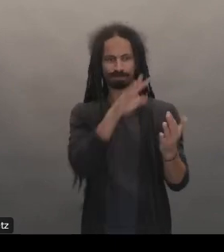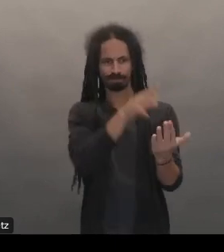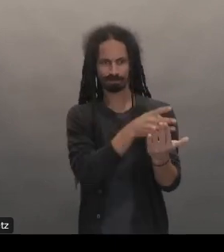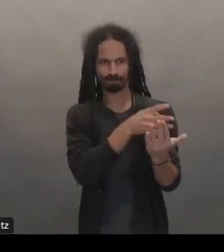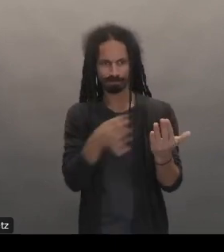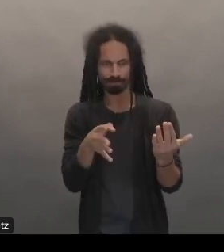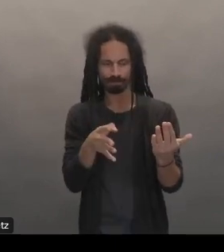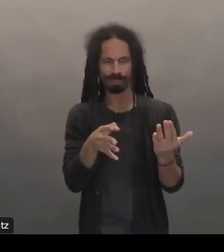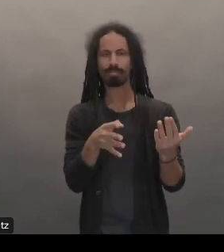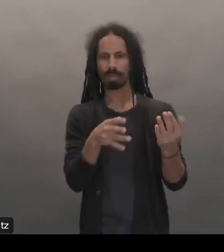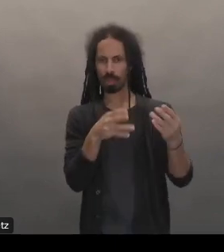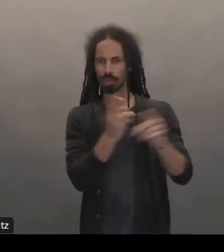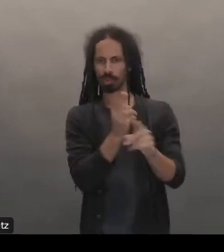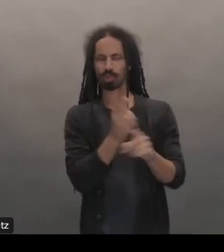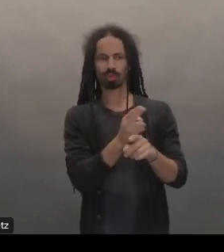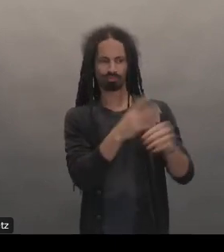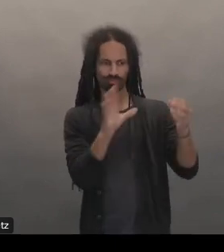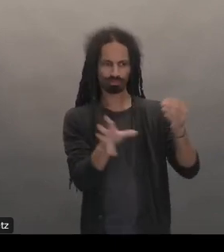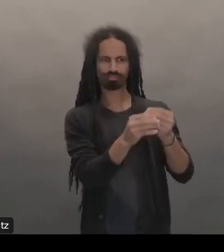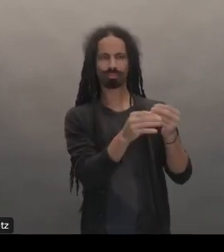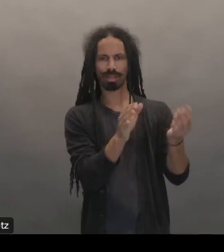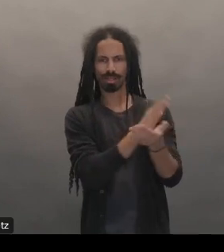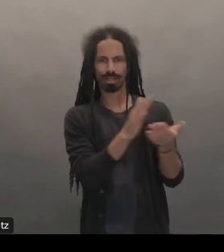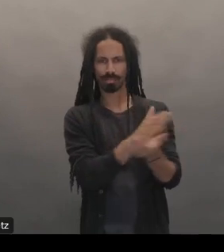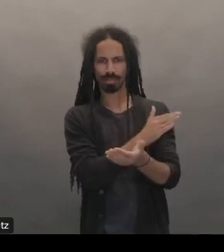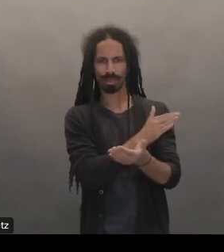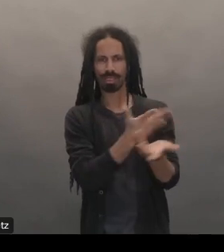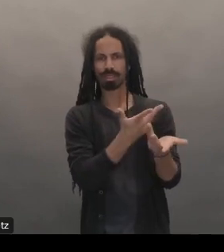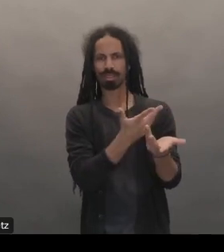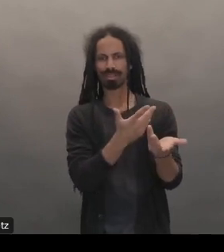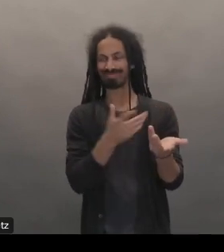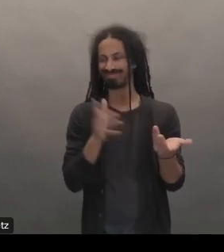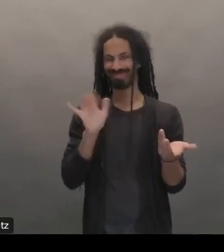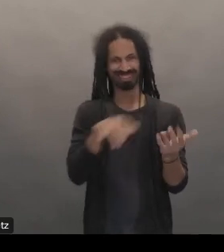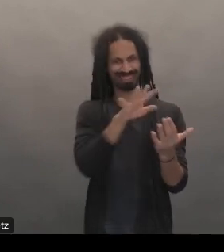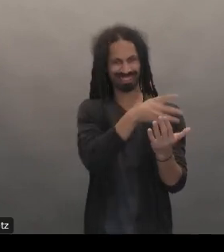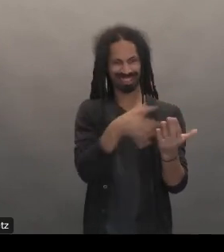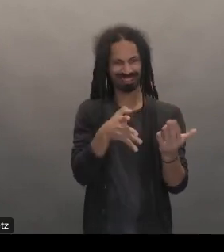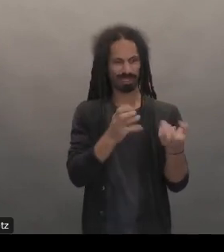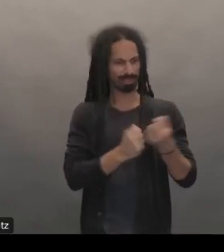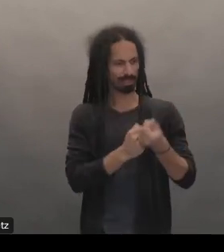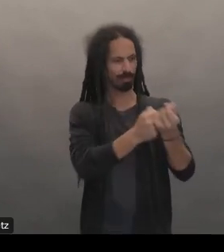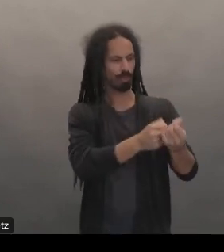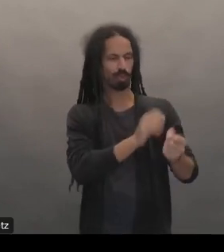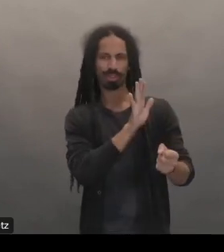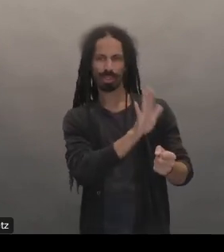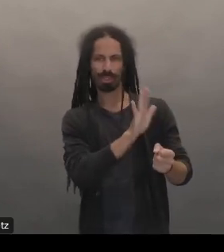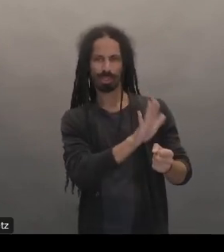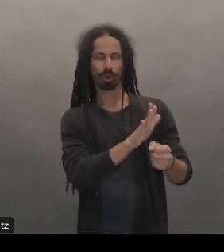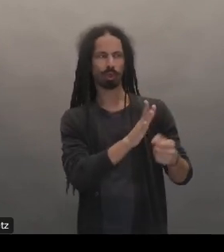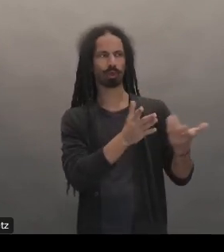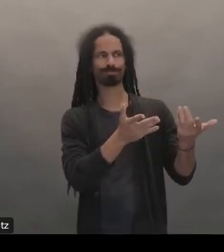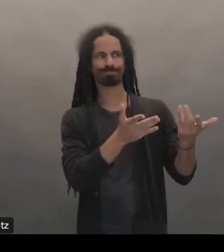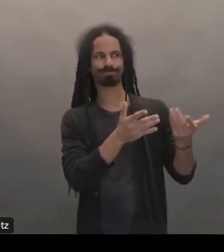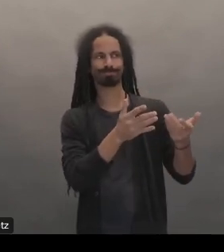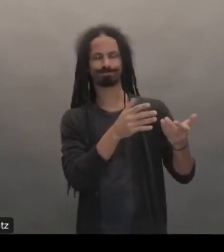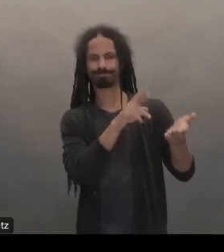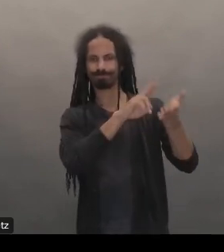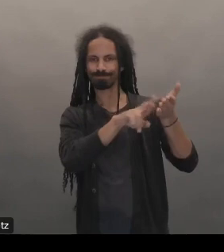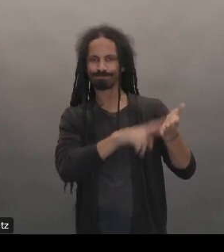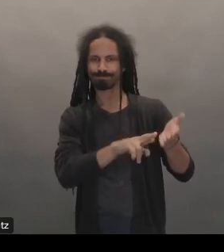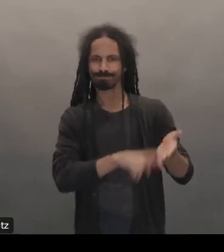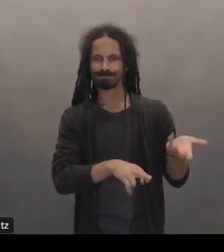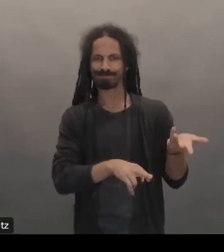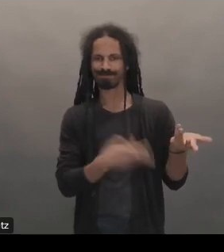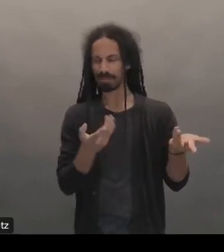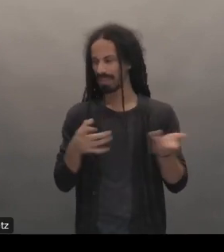table of information in their document because it supports, maybe it came from a source and it supports what they are